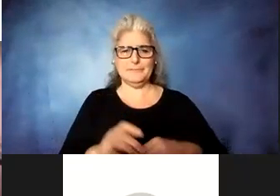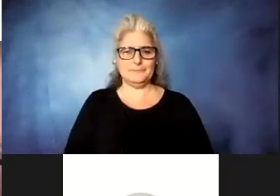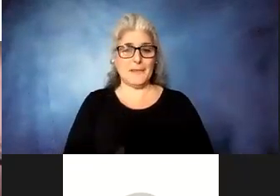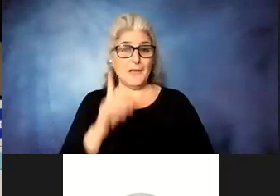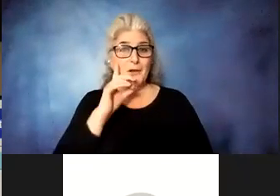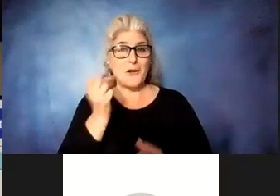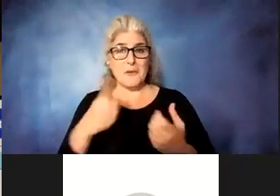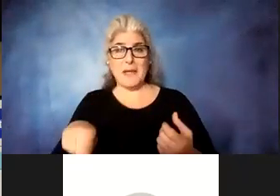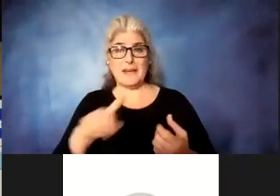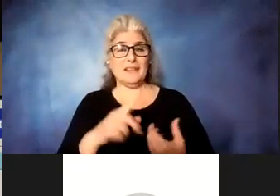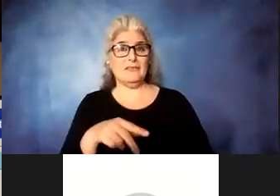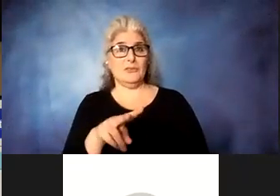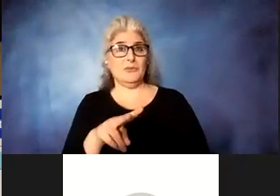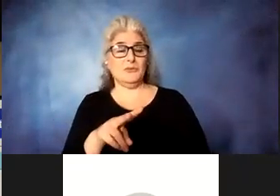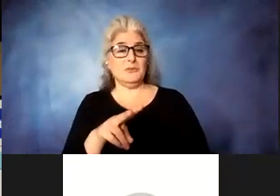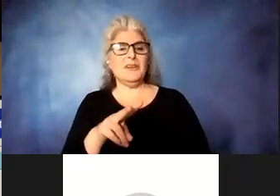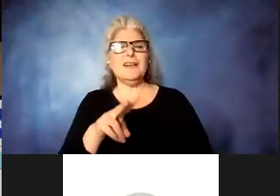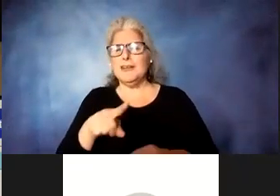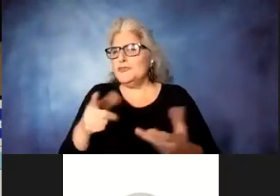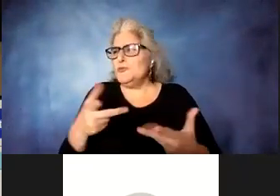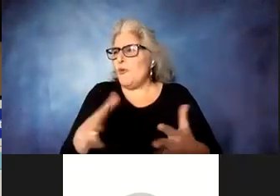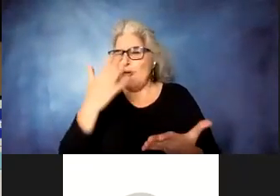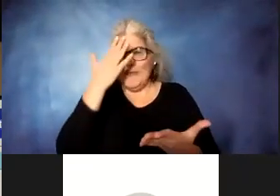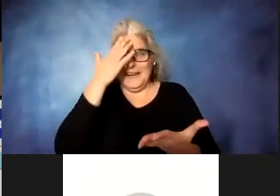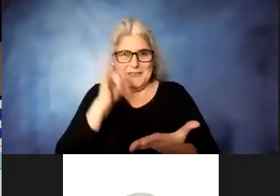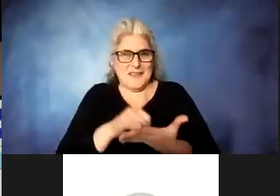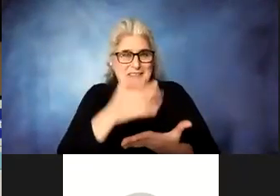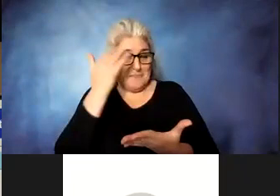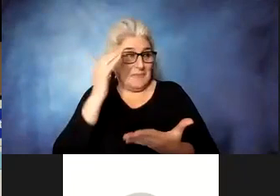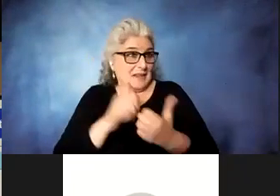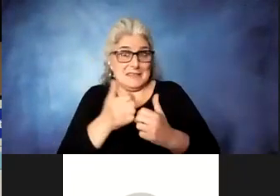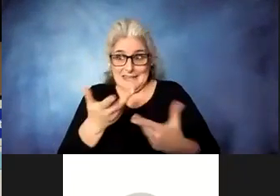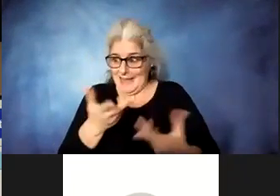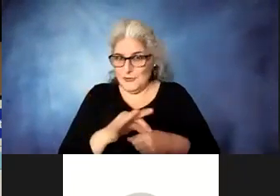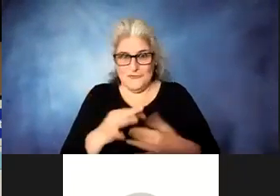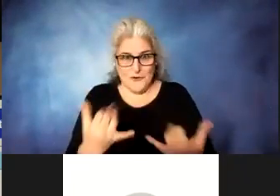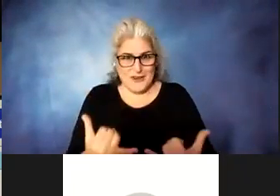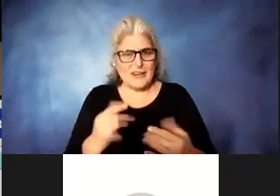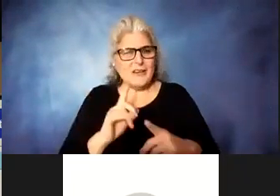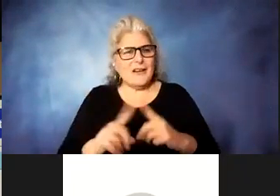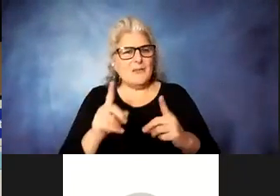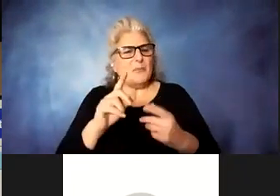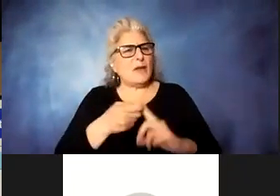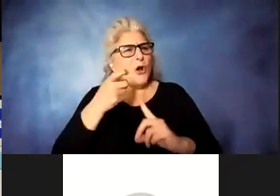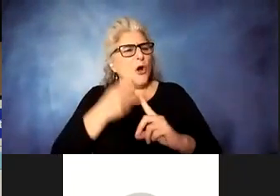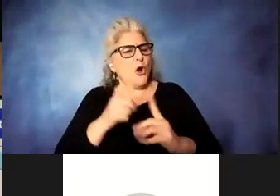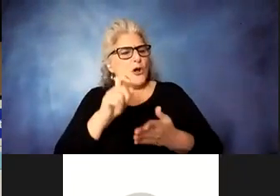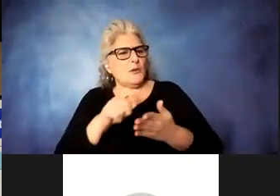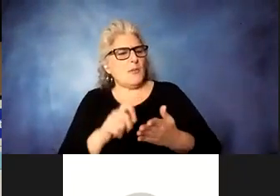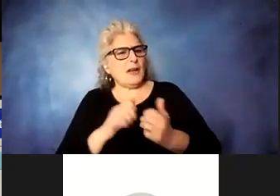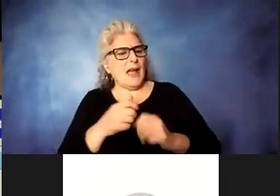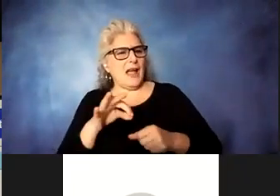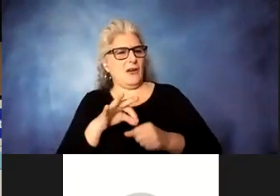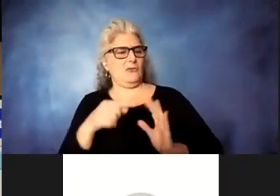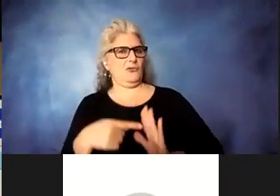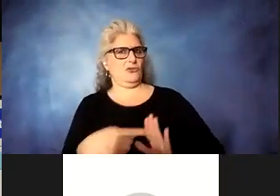this information is what you already understand because it's how you currently vote. But how does the AutoMark display a ranked choice ballot, which